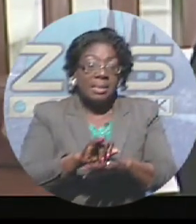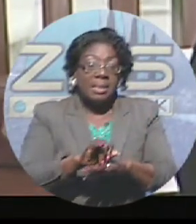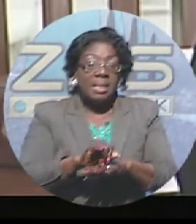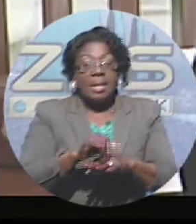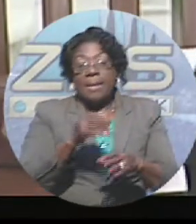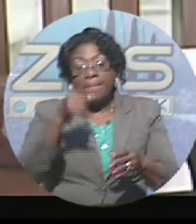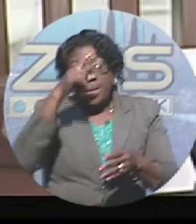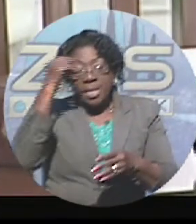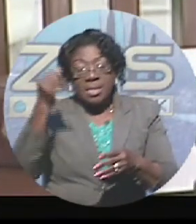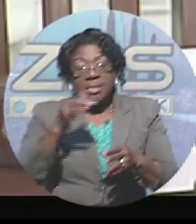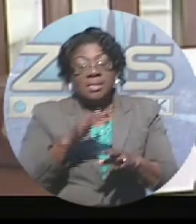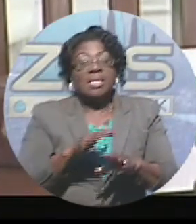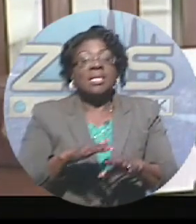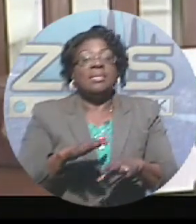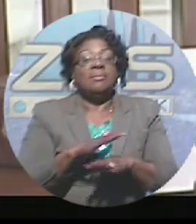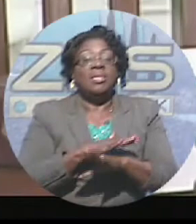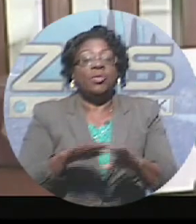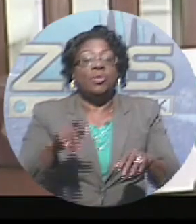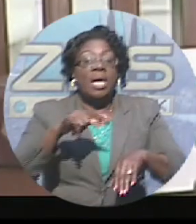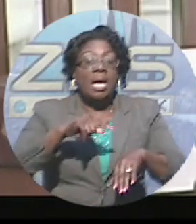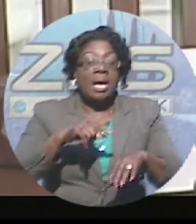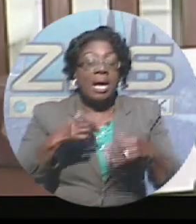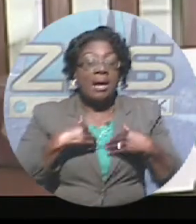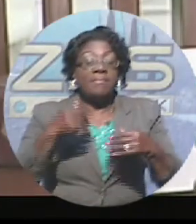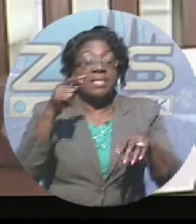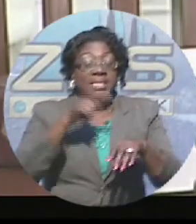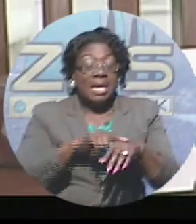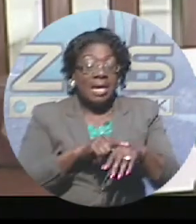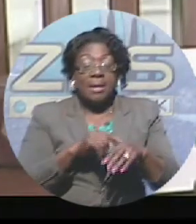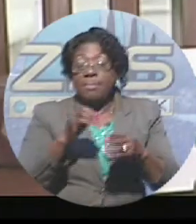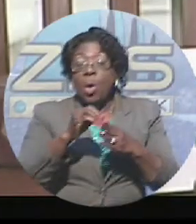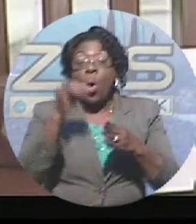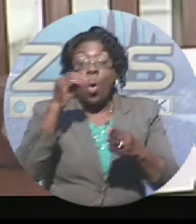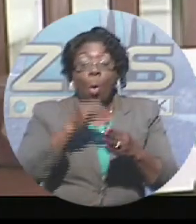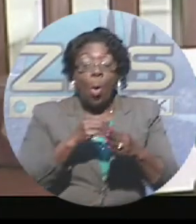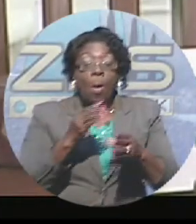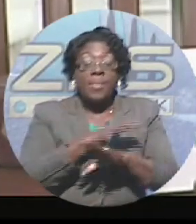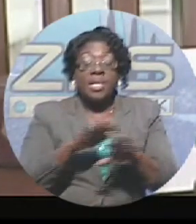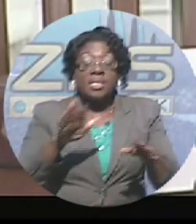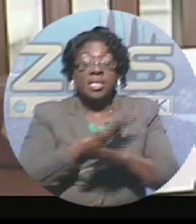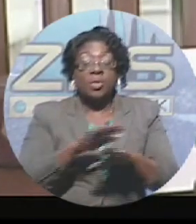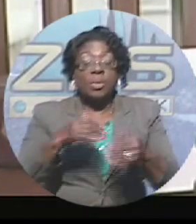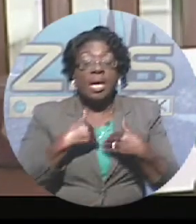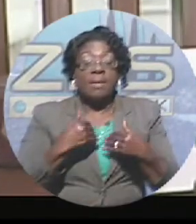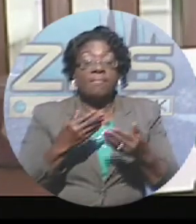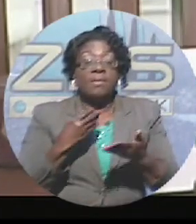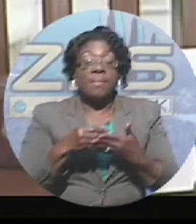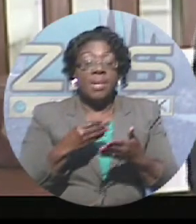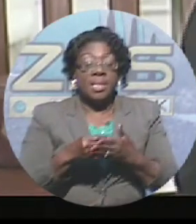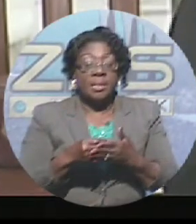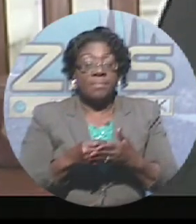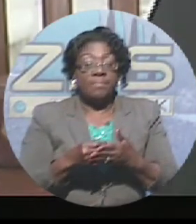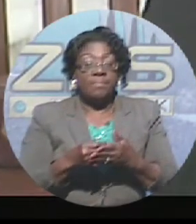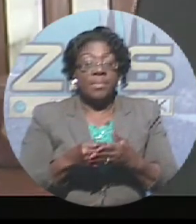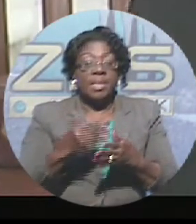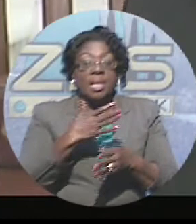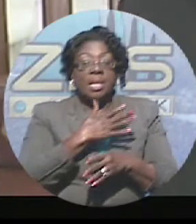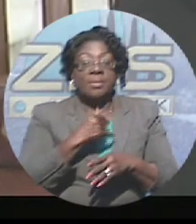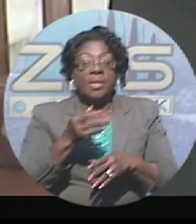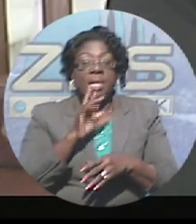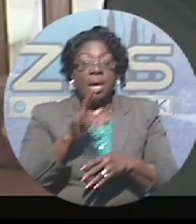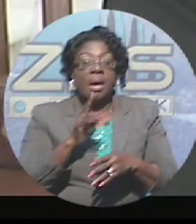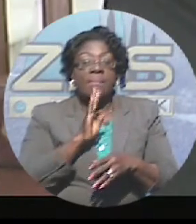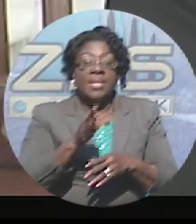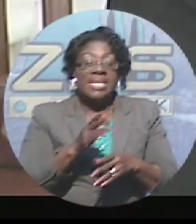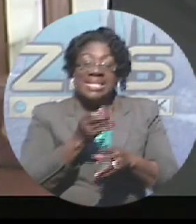either through time constraints or financial constraints. And they are